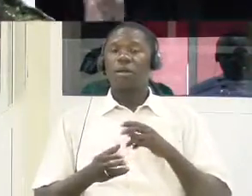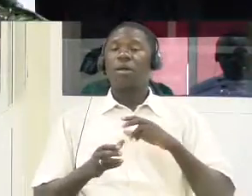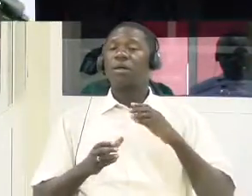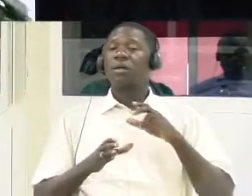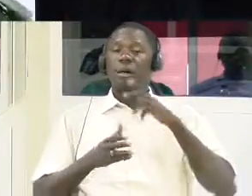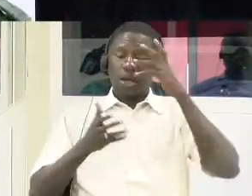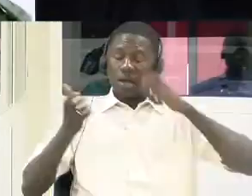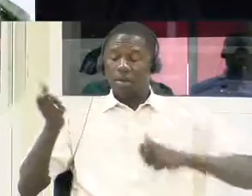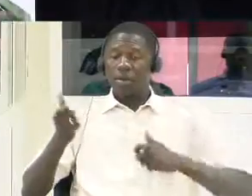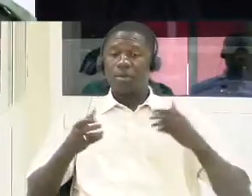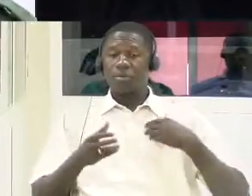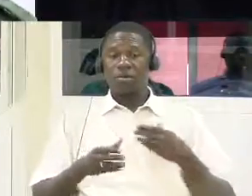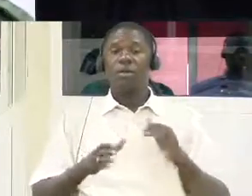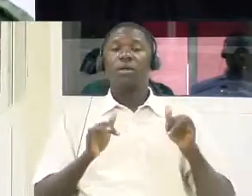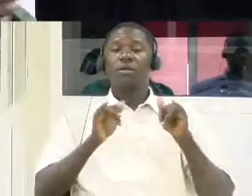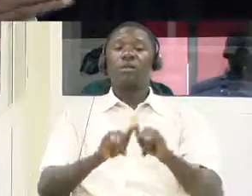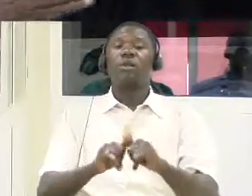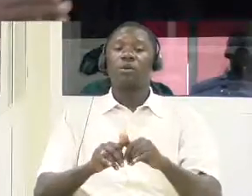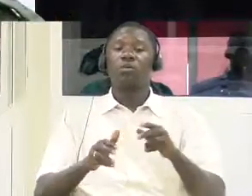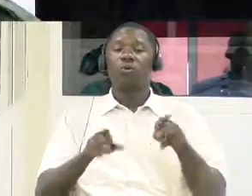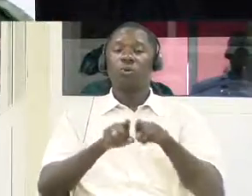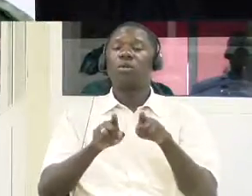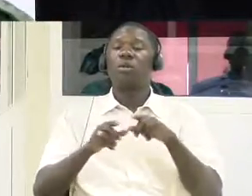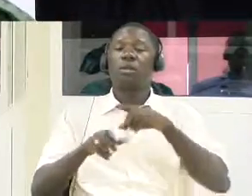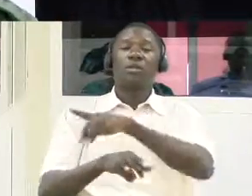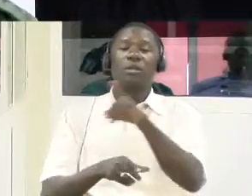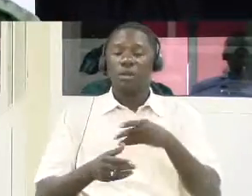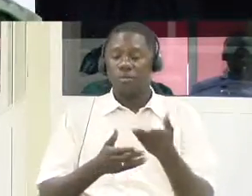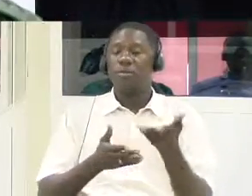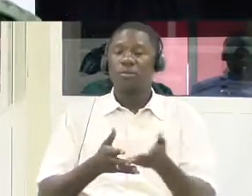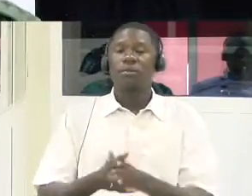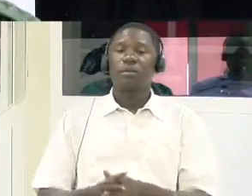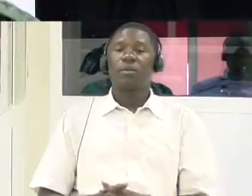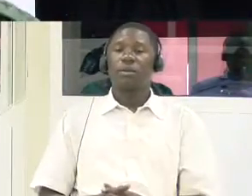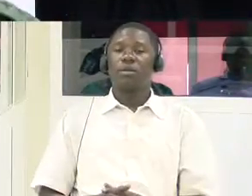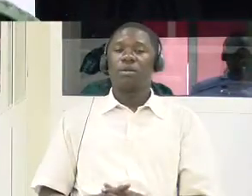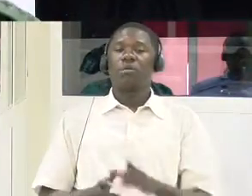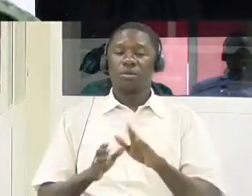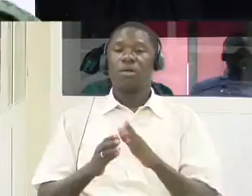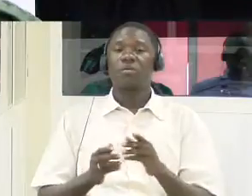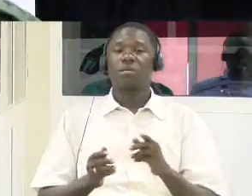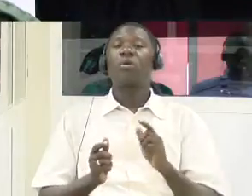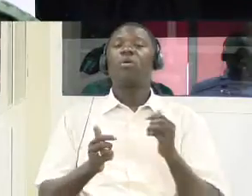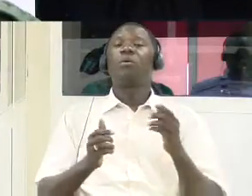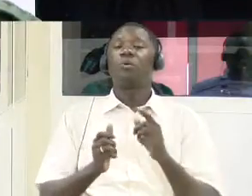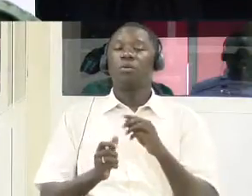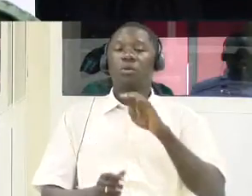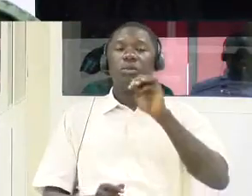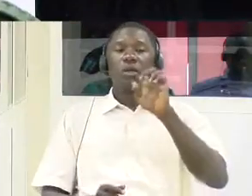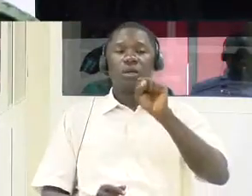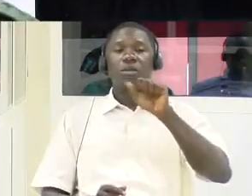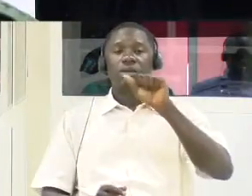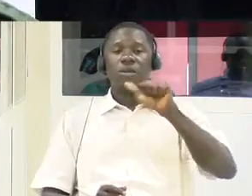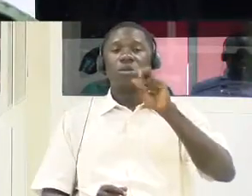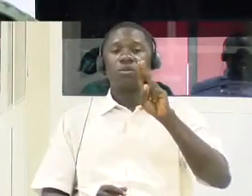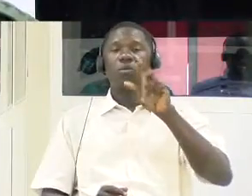I remained with them. My commander and few officers went to the gate to receive Sol Baji. So eventually, finally he